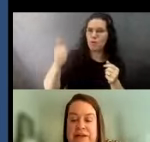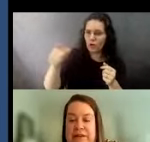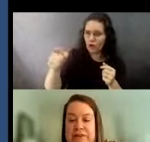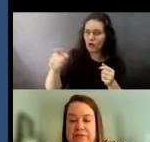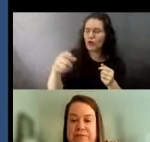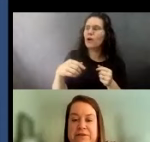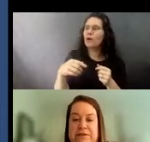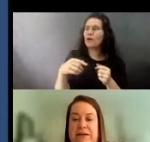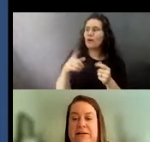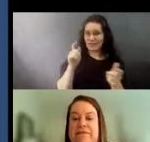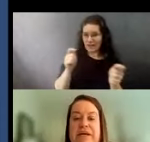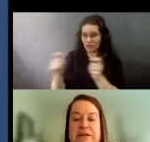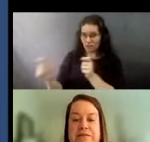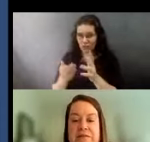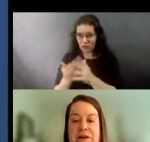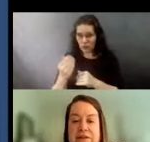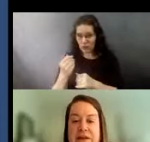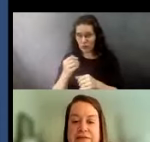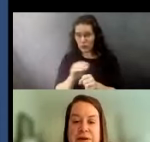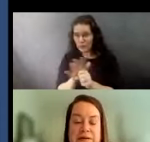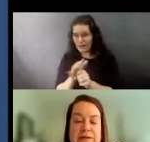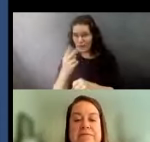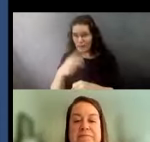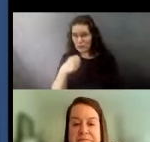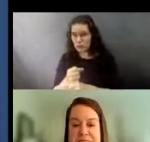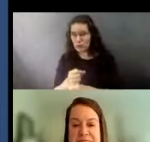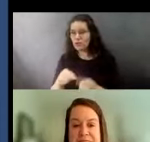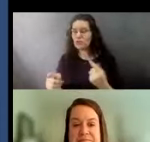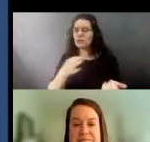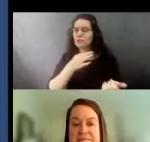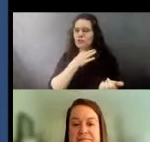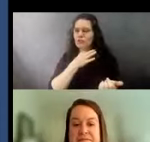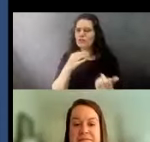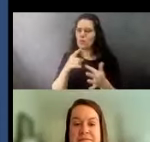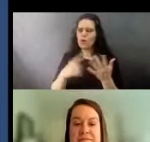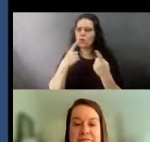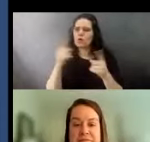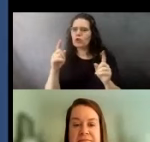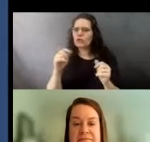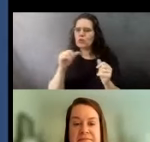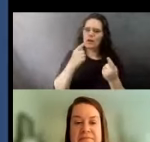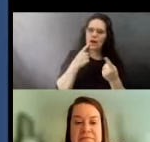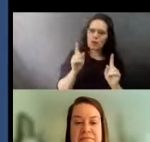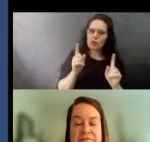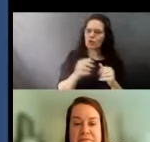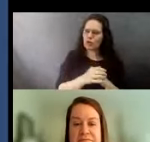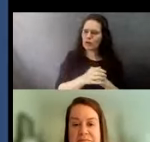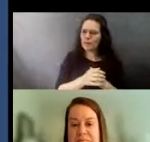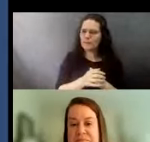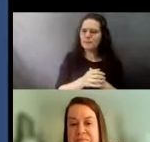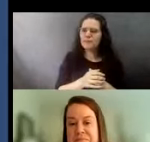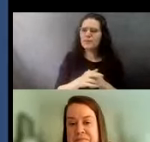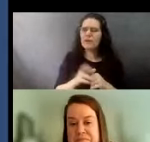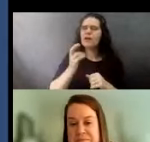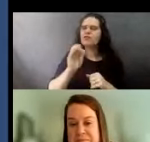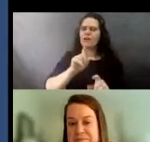accommodation. And then Dr. Reimers, I'd love to get your thoughts on that as well. I'm curious if anyone disagrees,